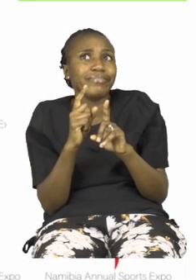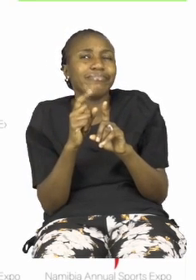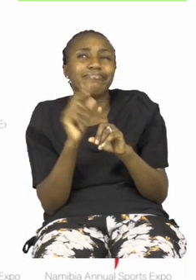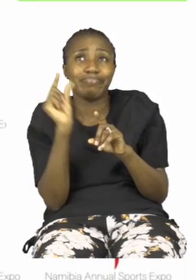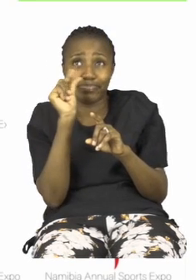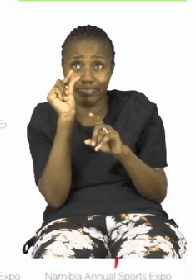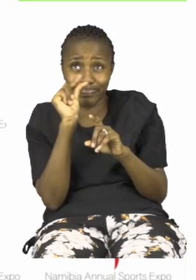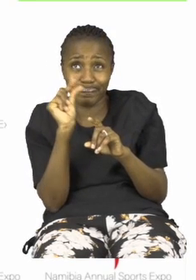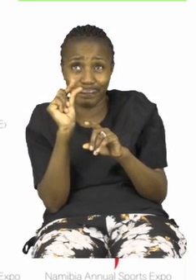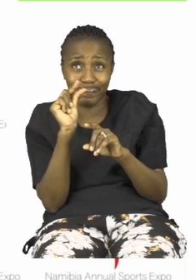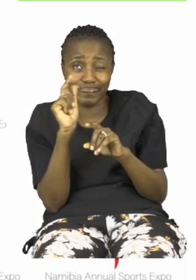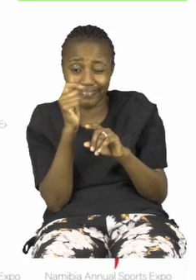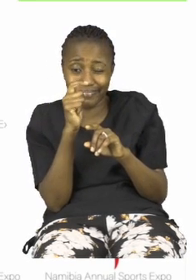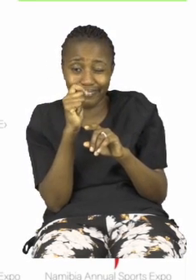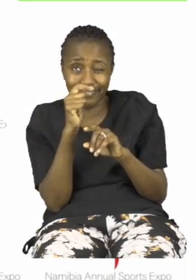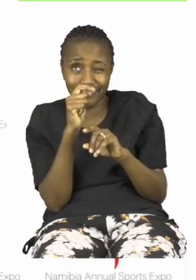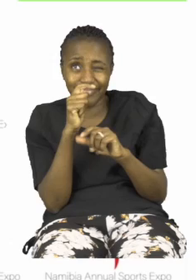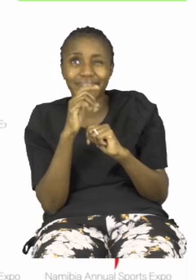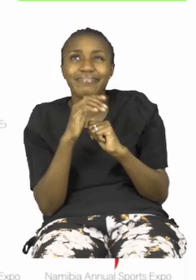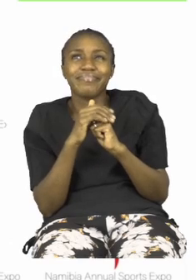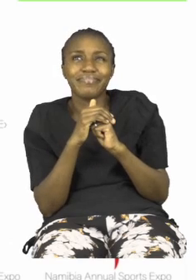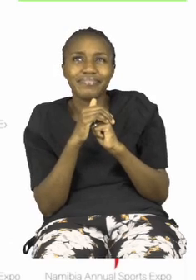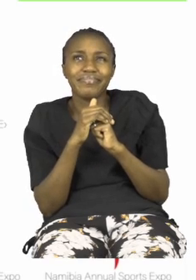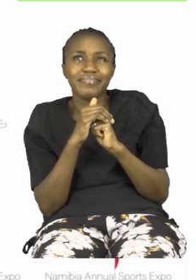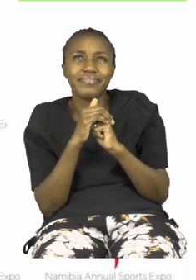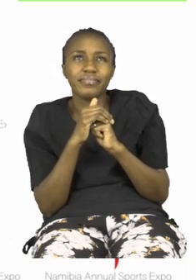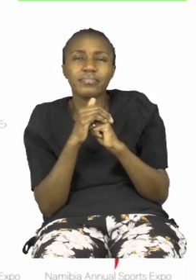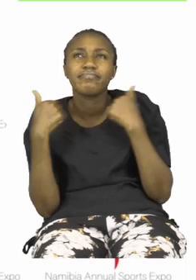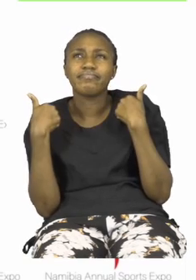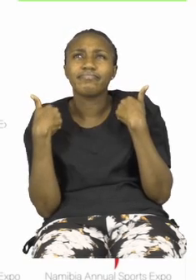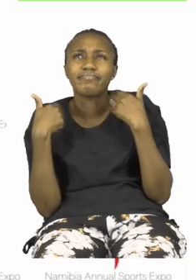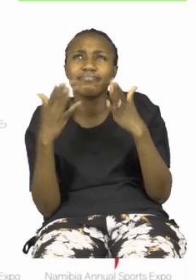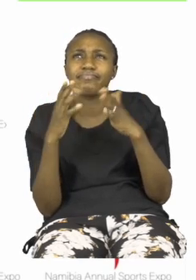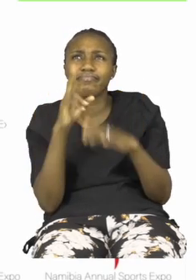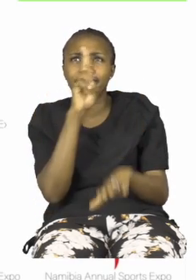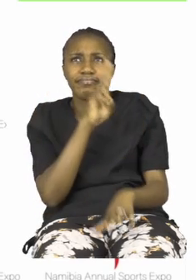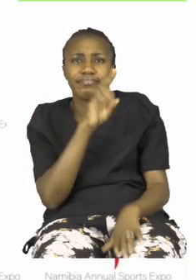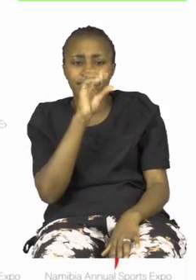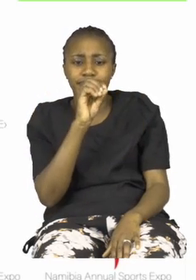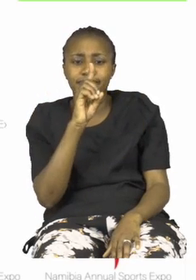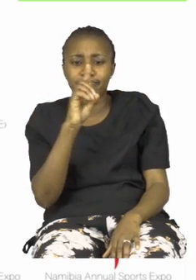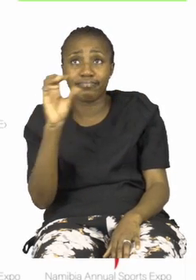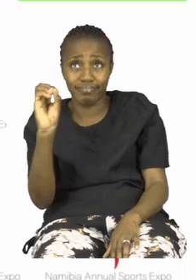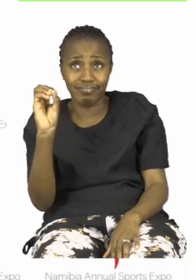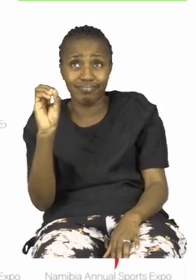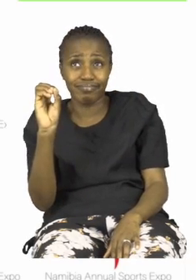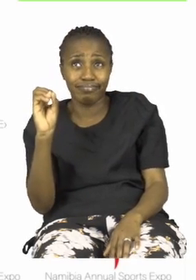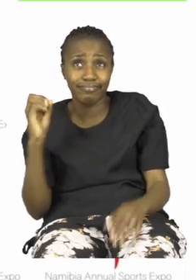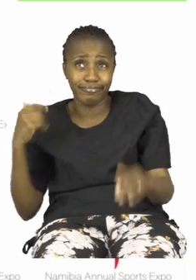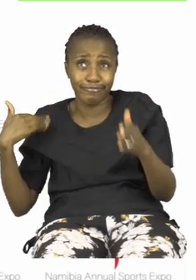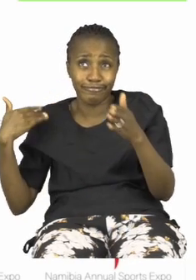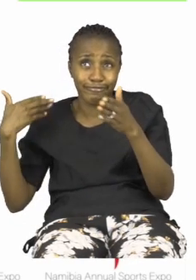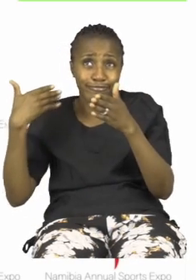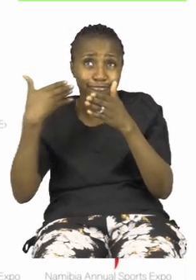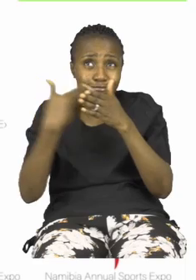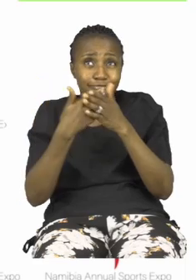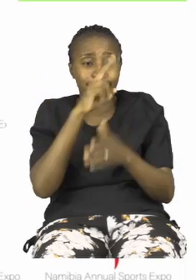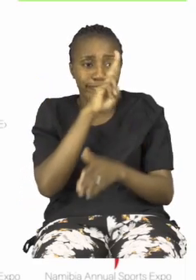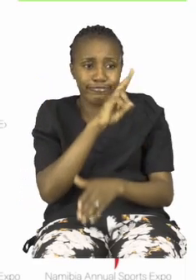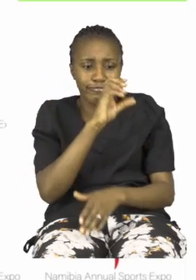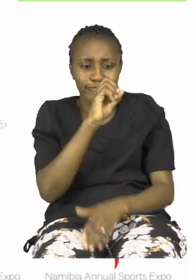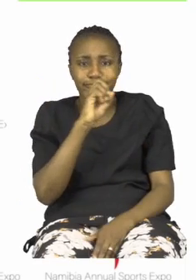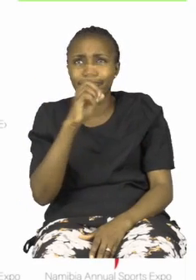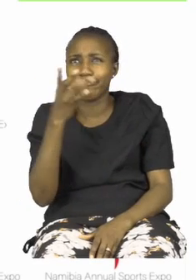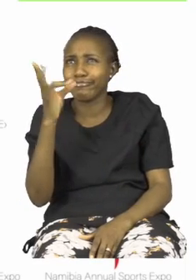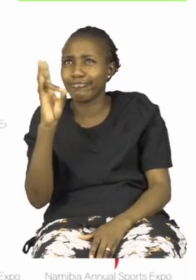few. As I said, we started in 2010. From 2010 up to about 2017, we played in a